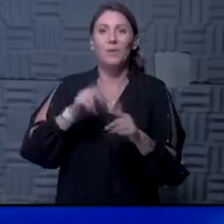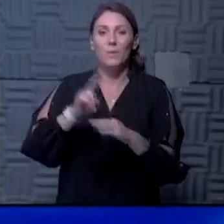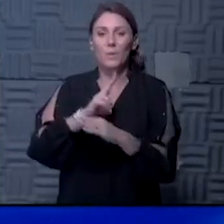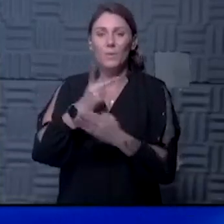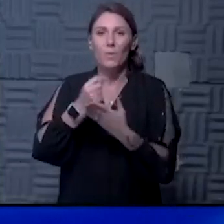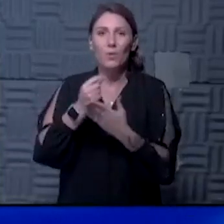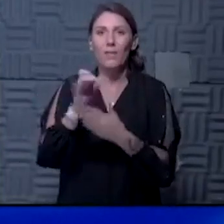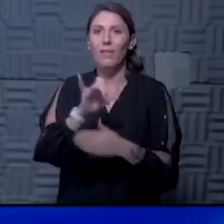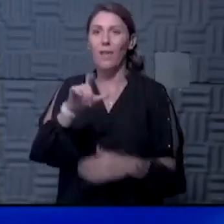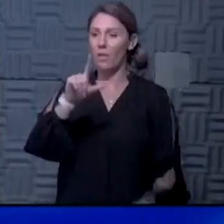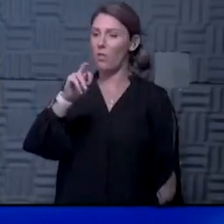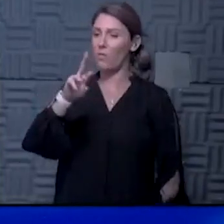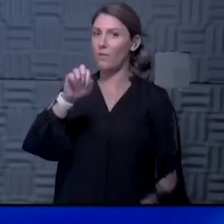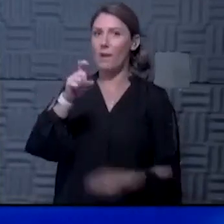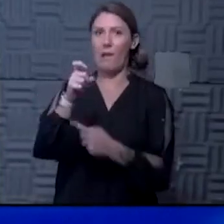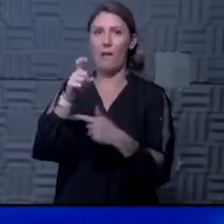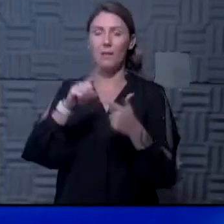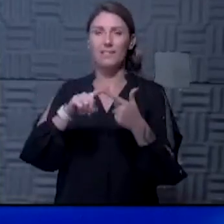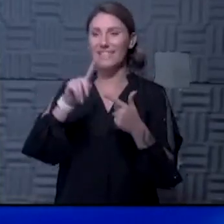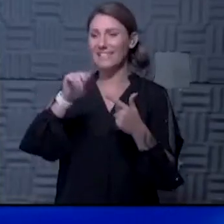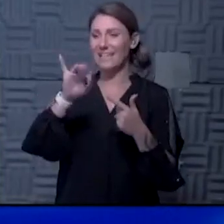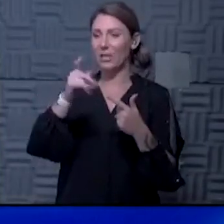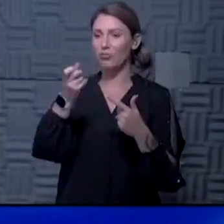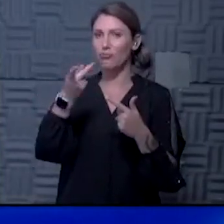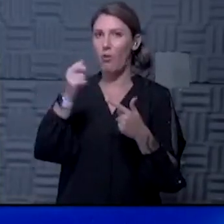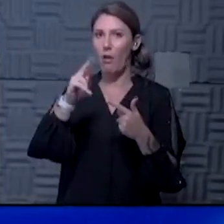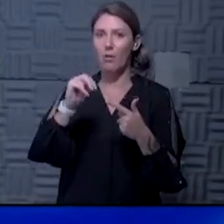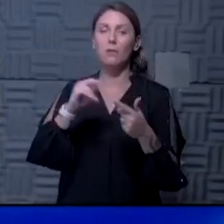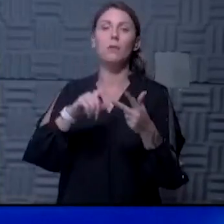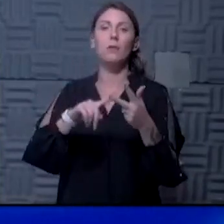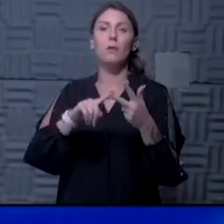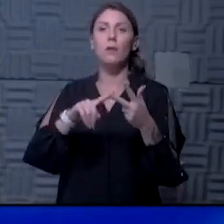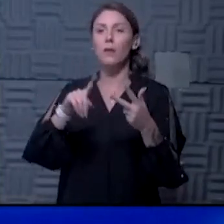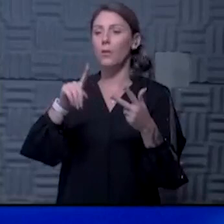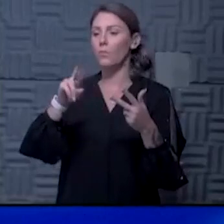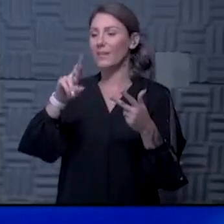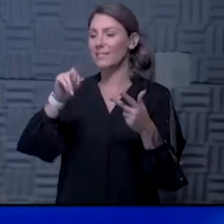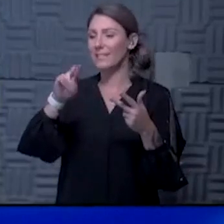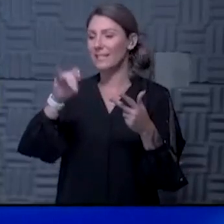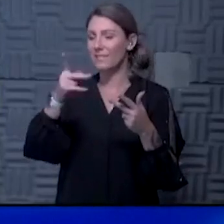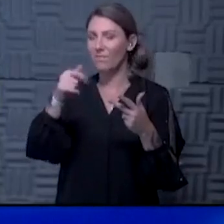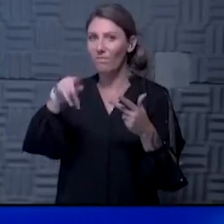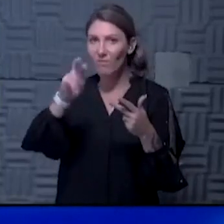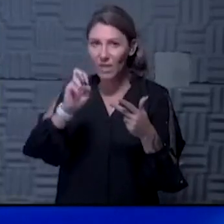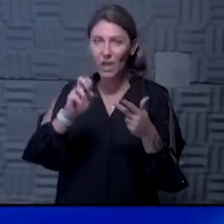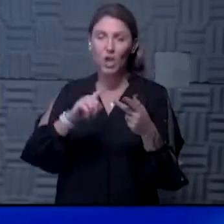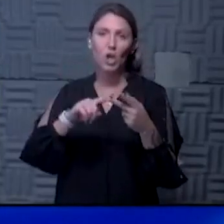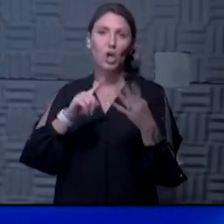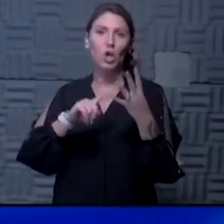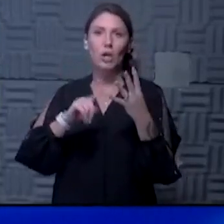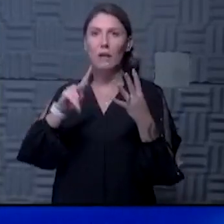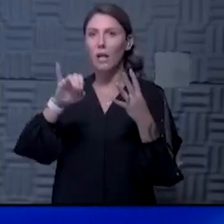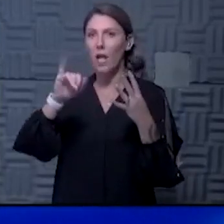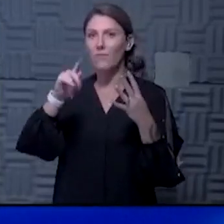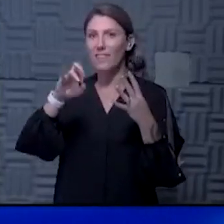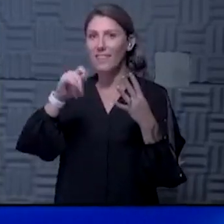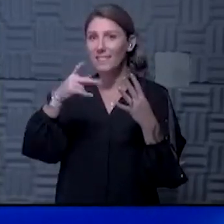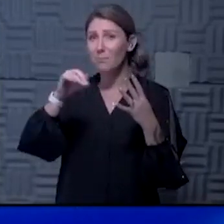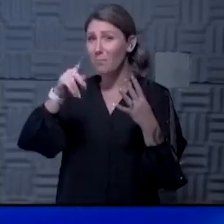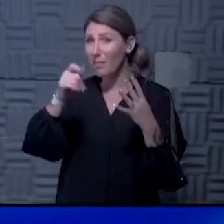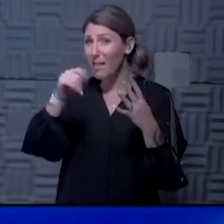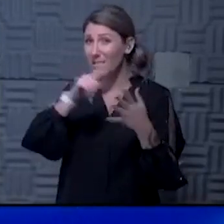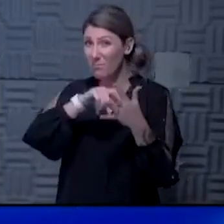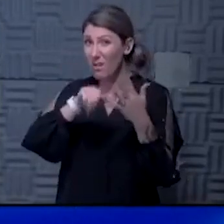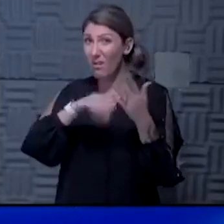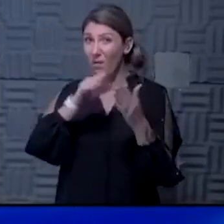therapies like Lovenox, Decadron, Remdesivir, convalescent plasma, and the things we know make a difference. So if you start getting